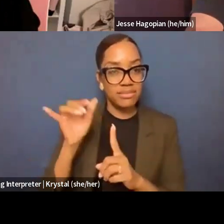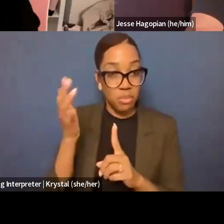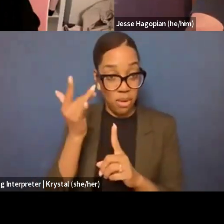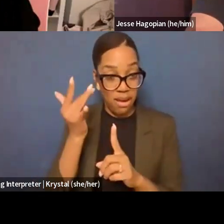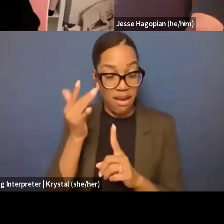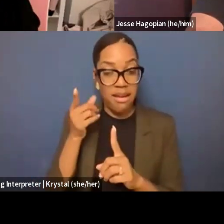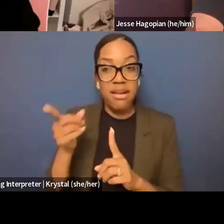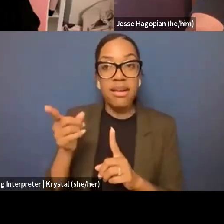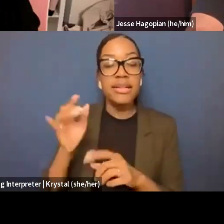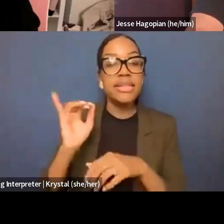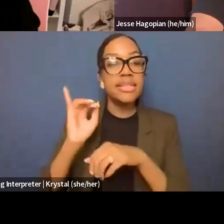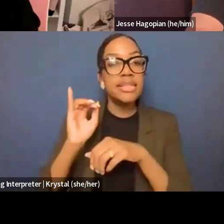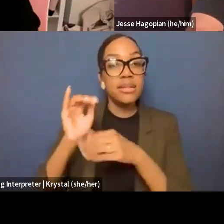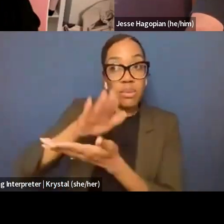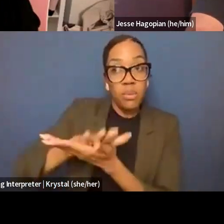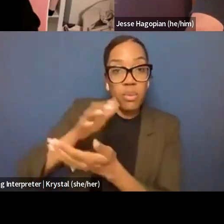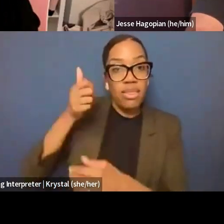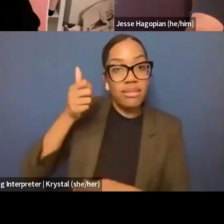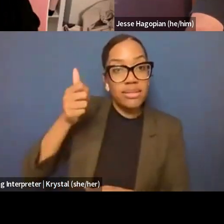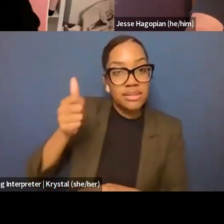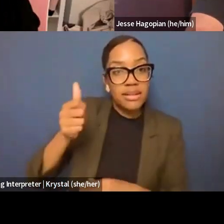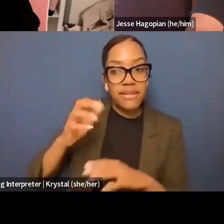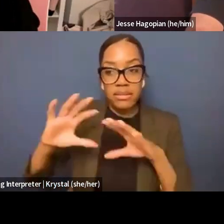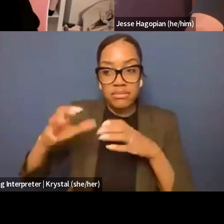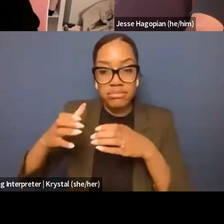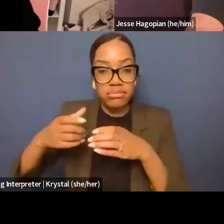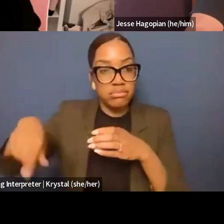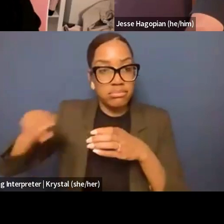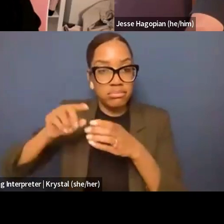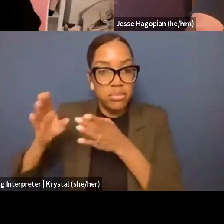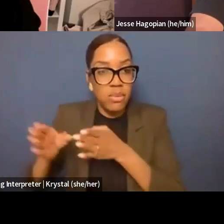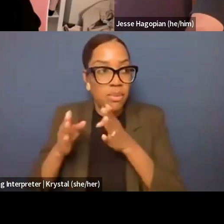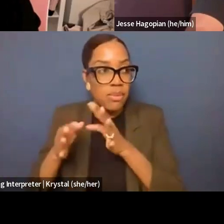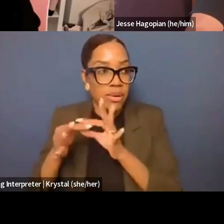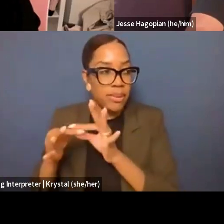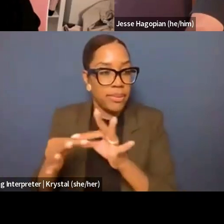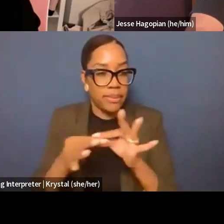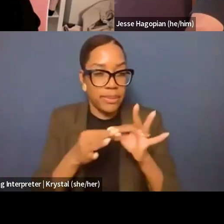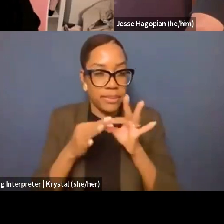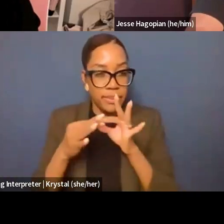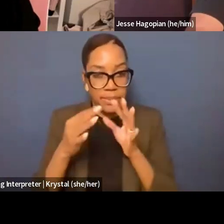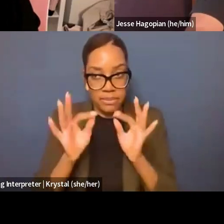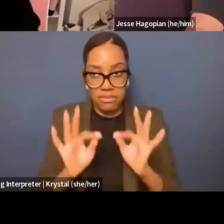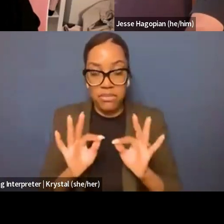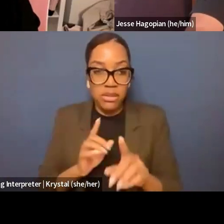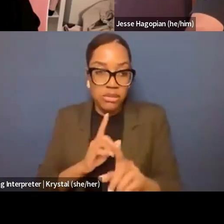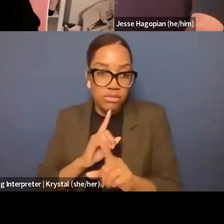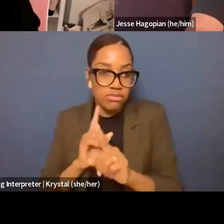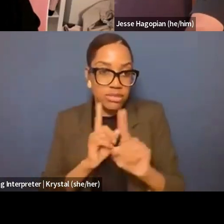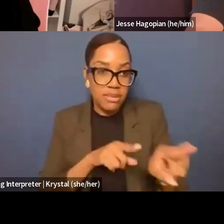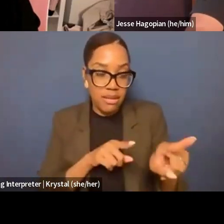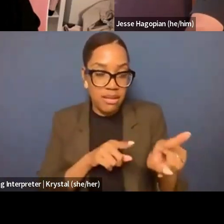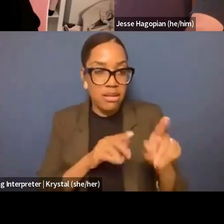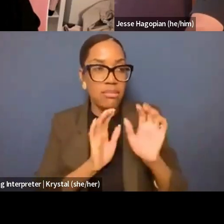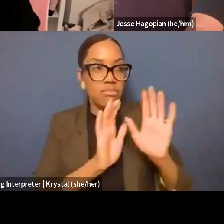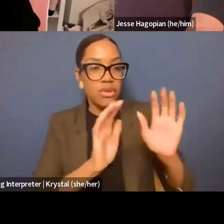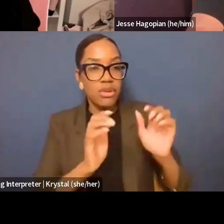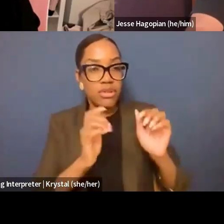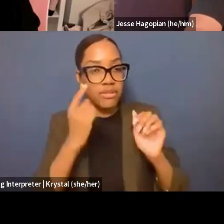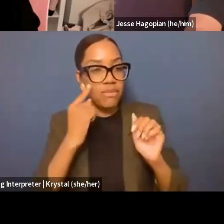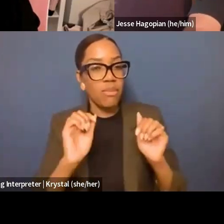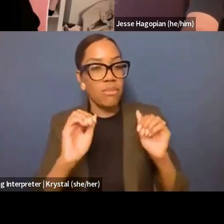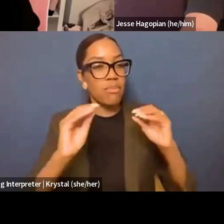an organized response to try and engage in a kind of collective organizing to kind of push forward a larger political